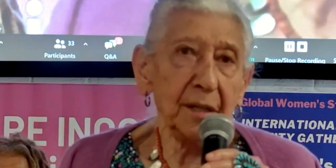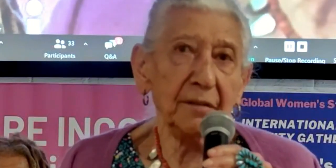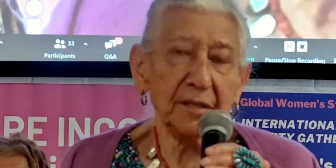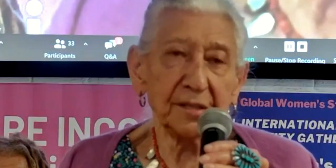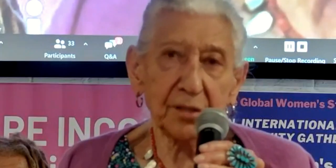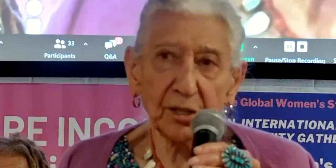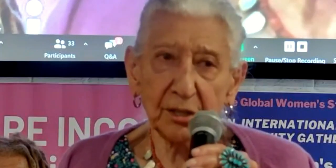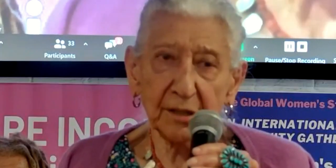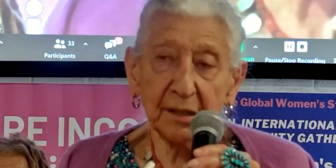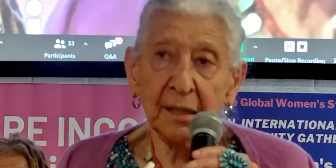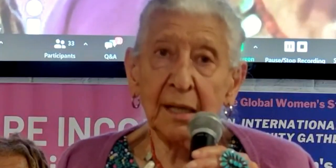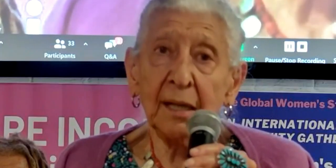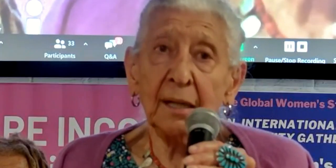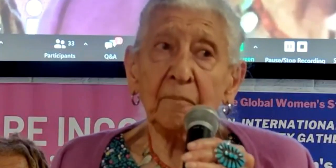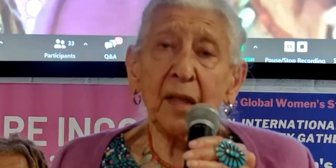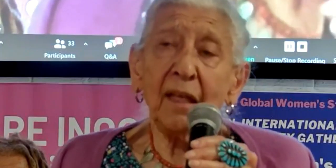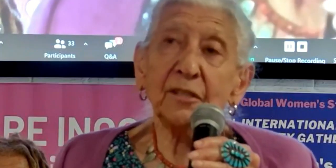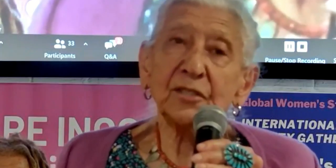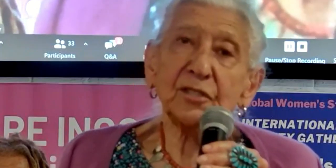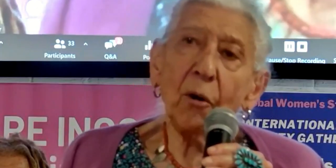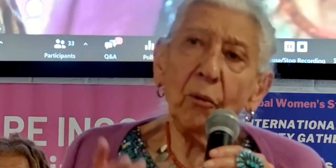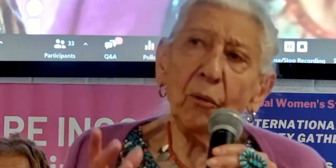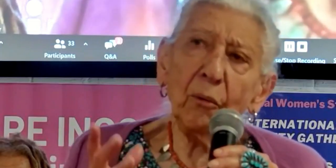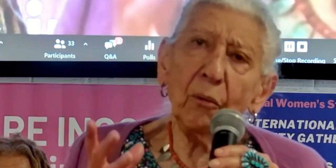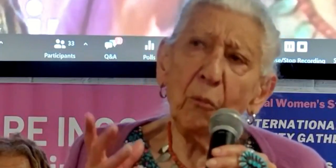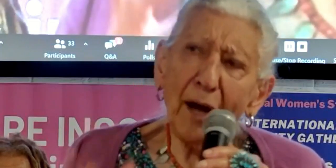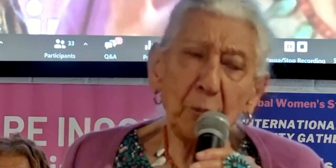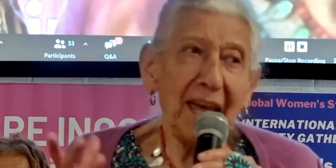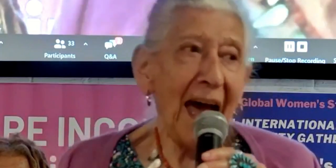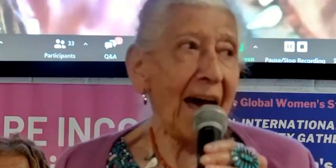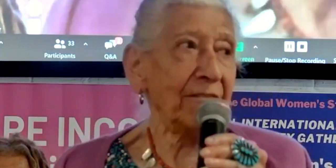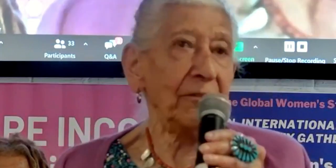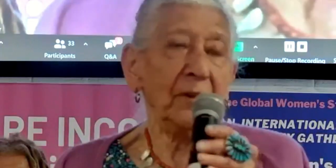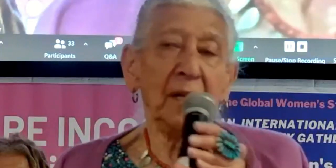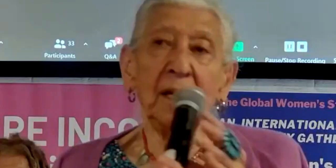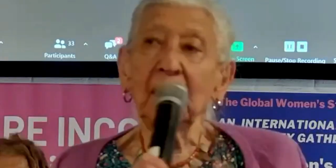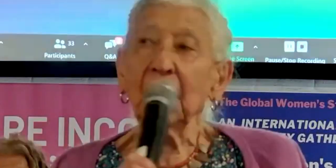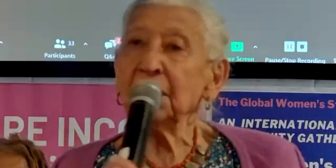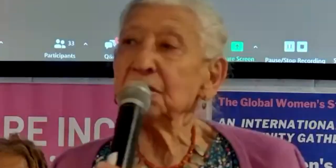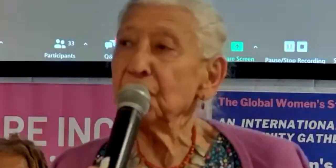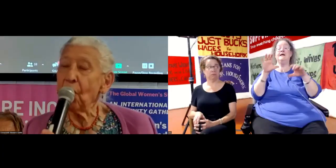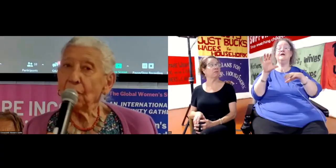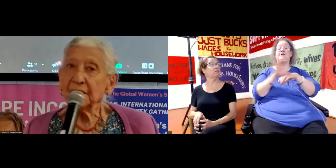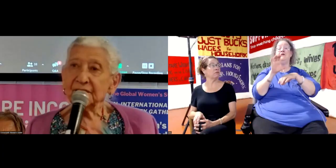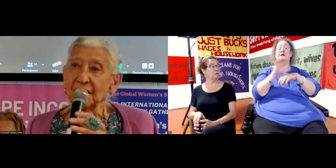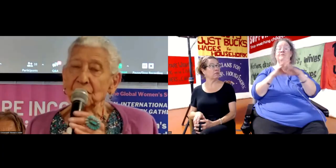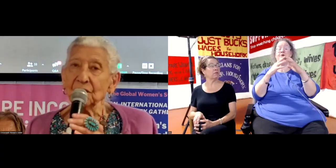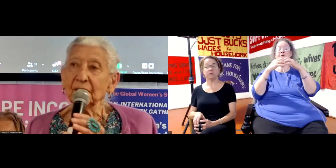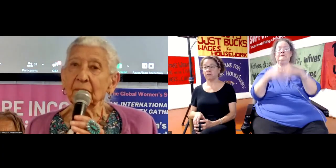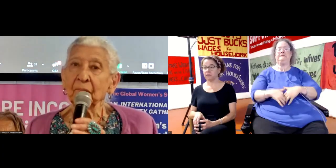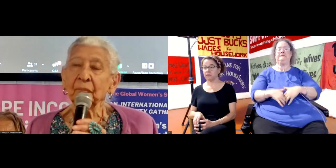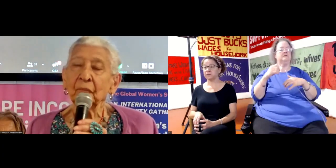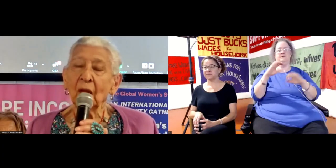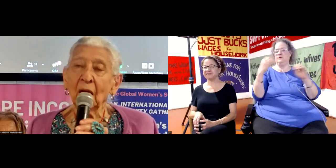speak in the discussion. So what we have is an